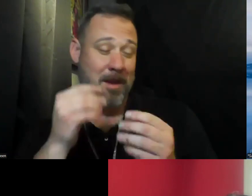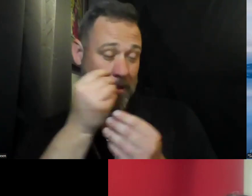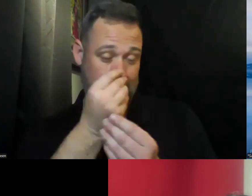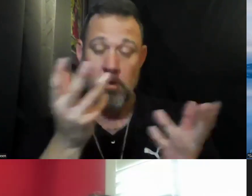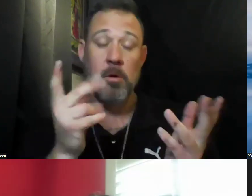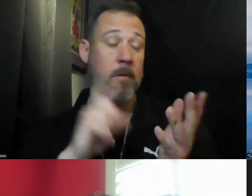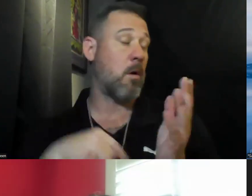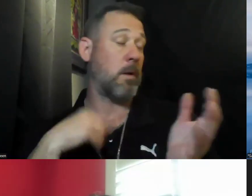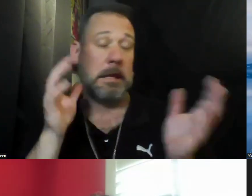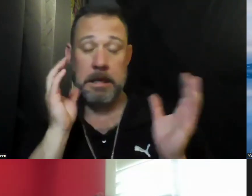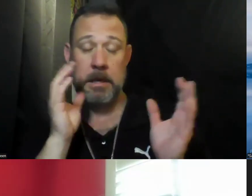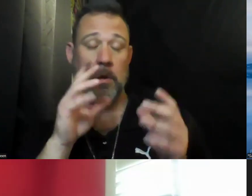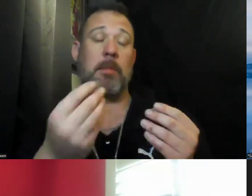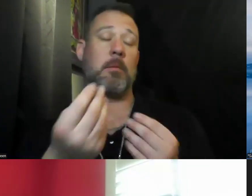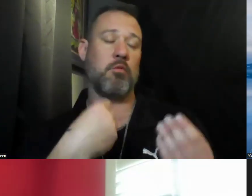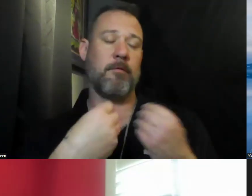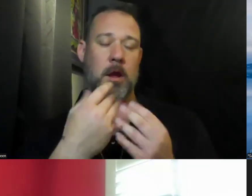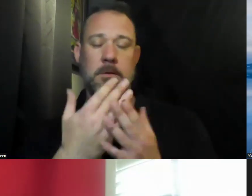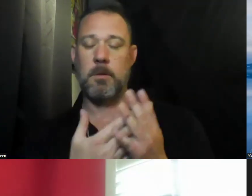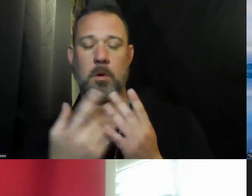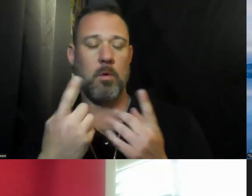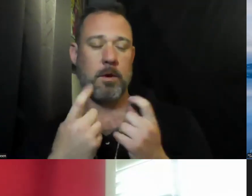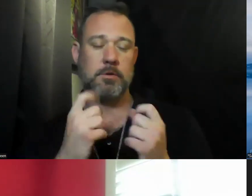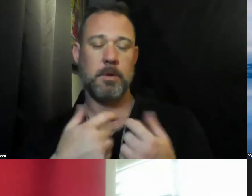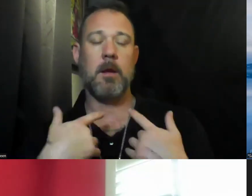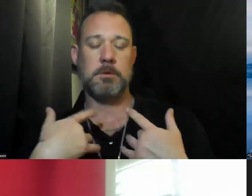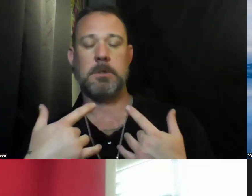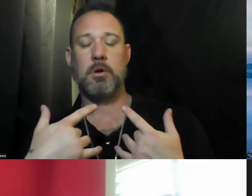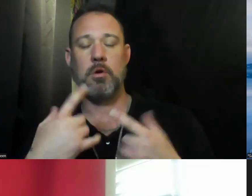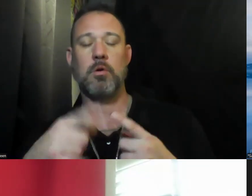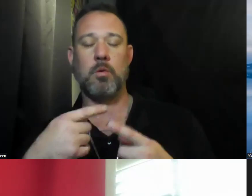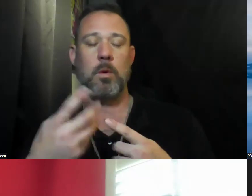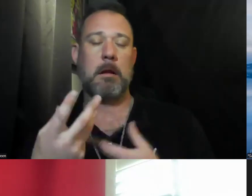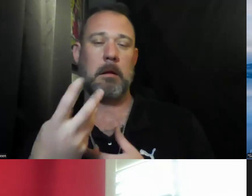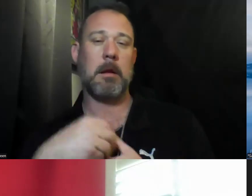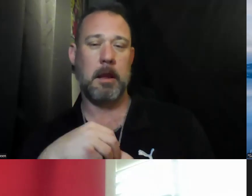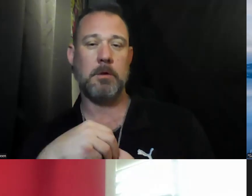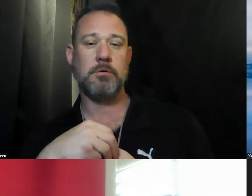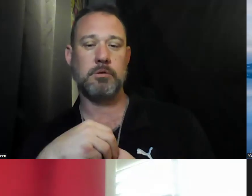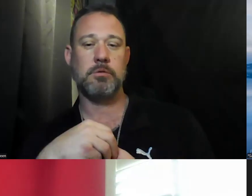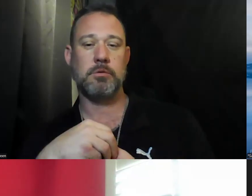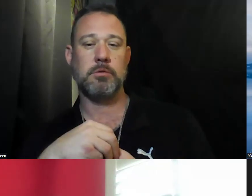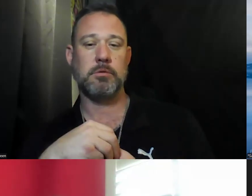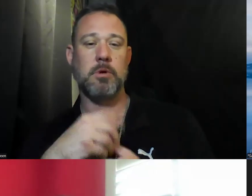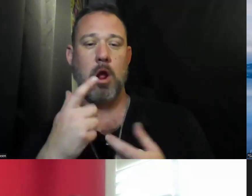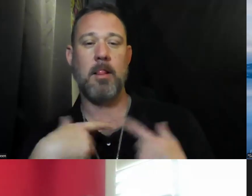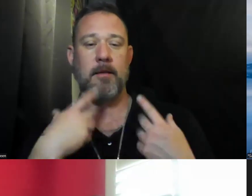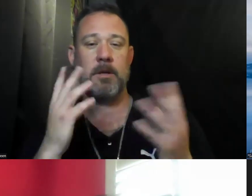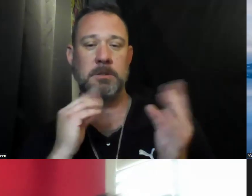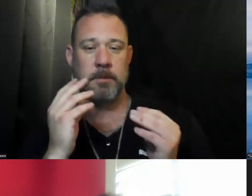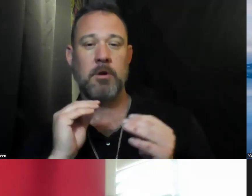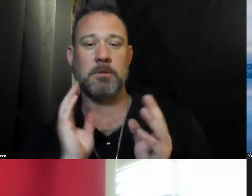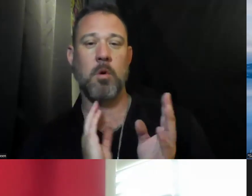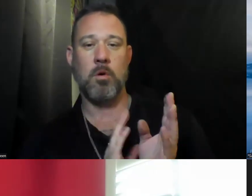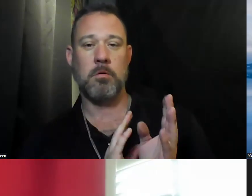and then you can then provide us with some questions that we can consider when we engage our Lived Experience Advisory